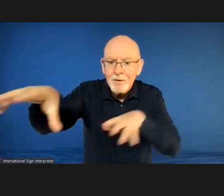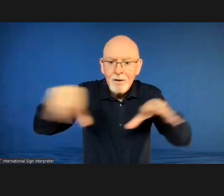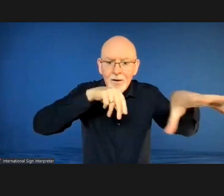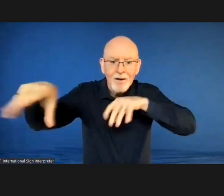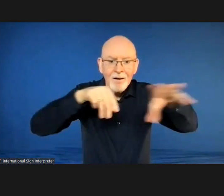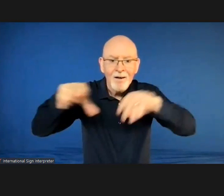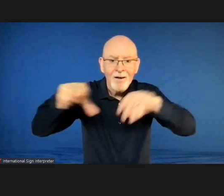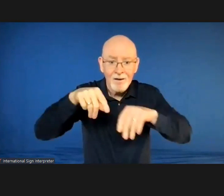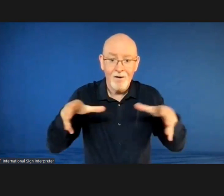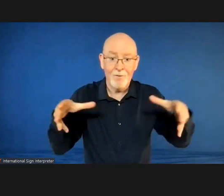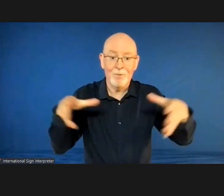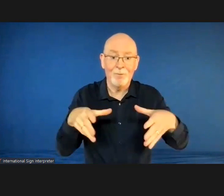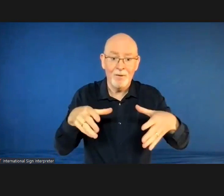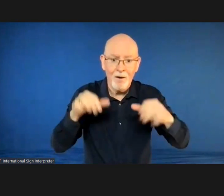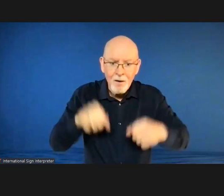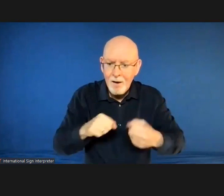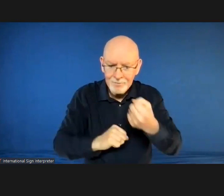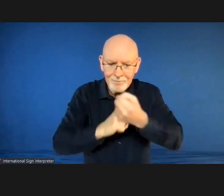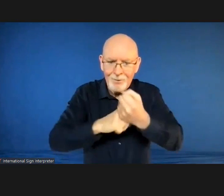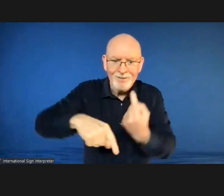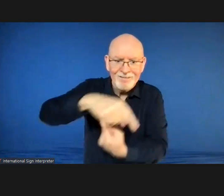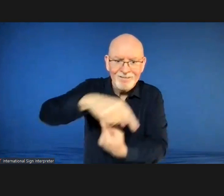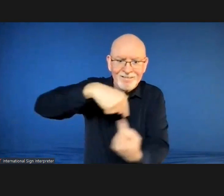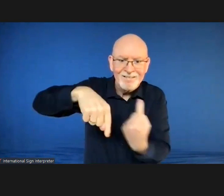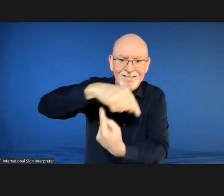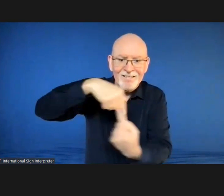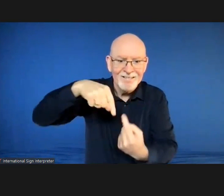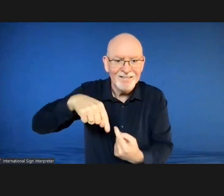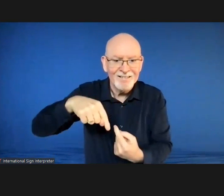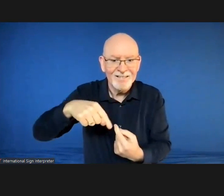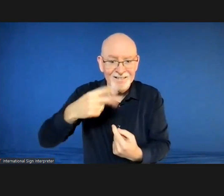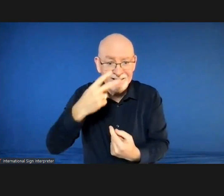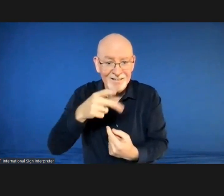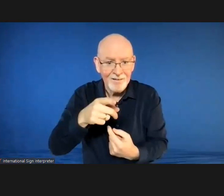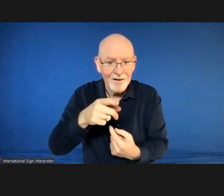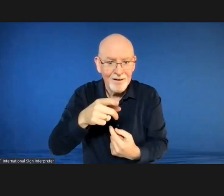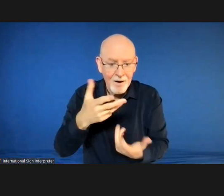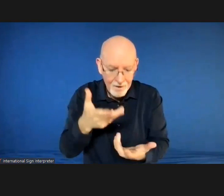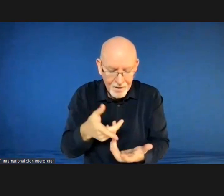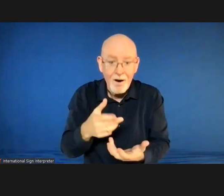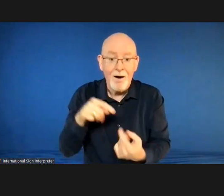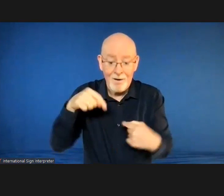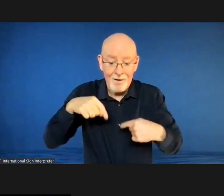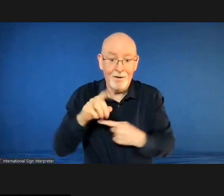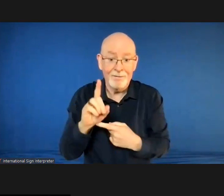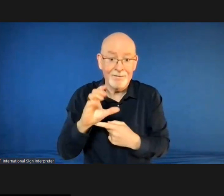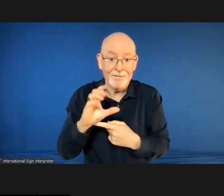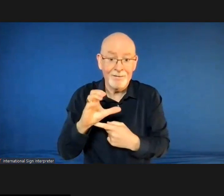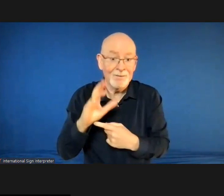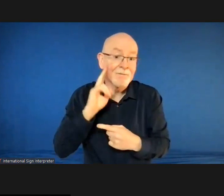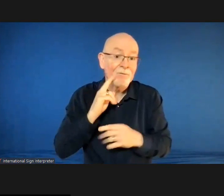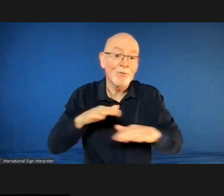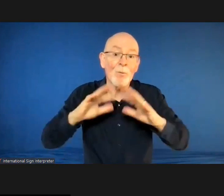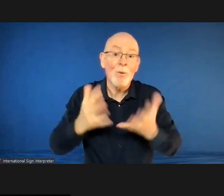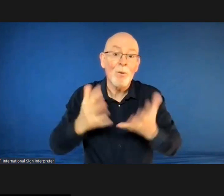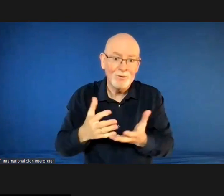were reassured and they felt that yes, they could support and bring up their deaf child, not only bringing up